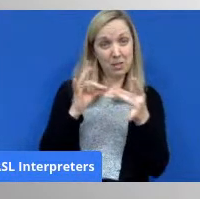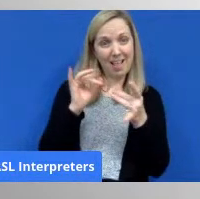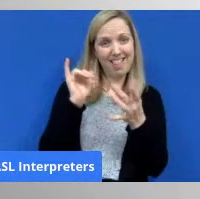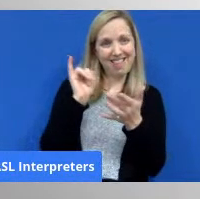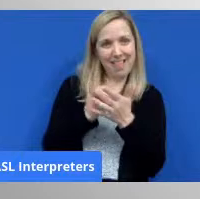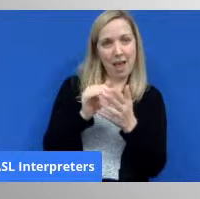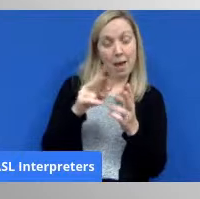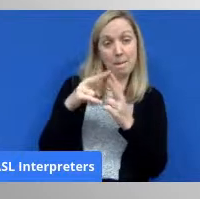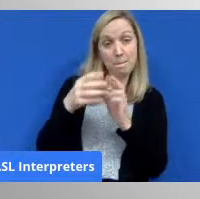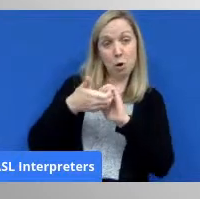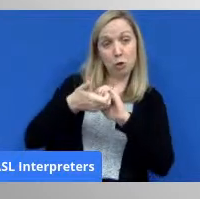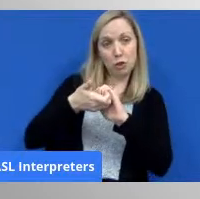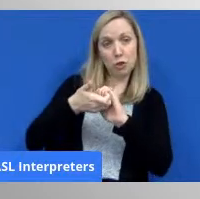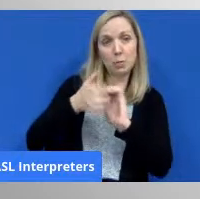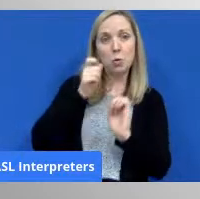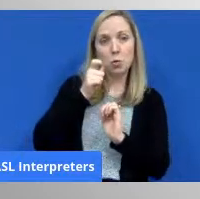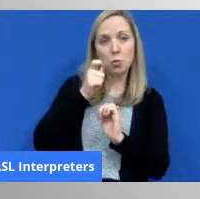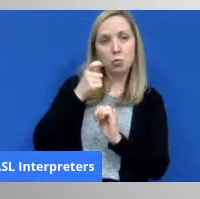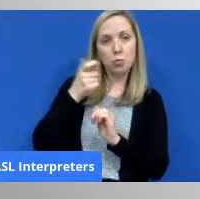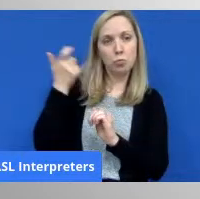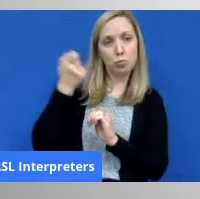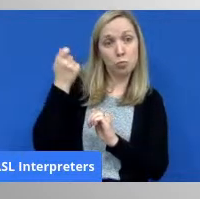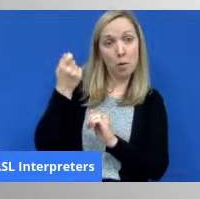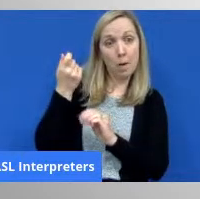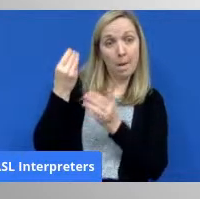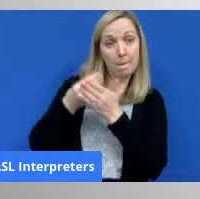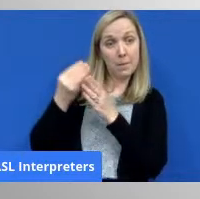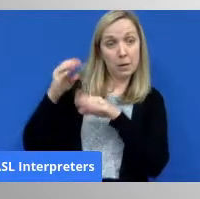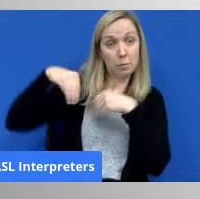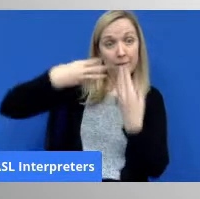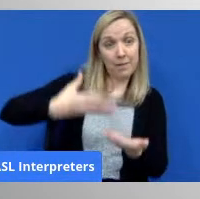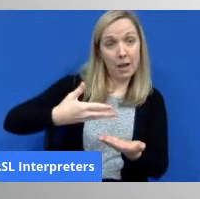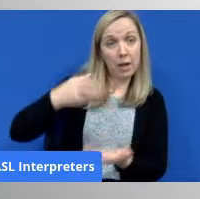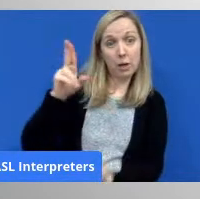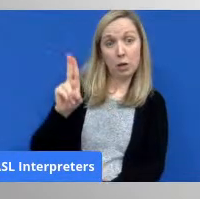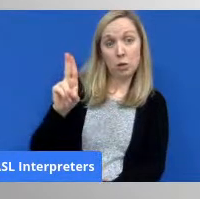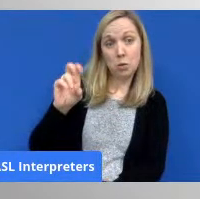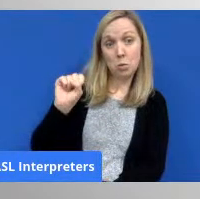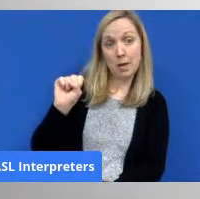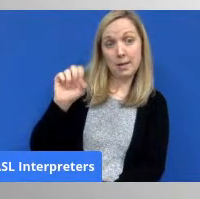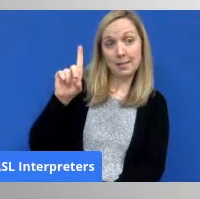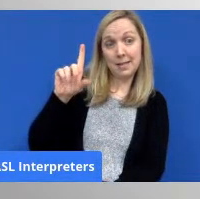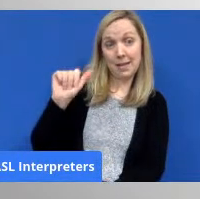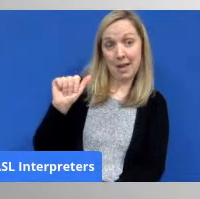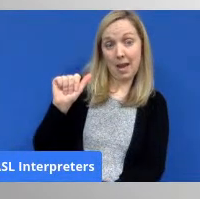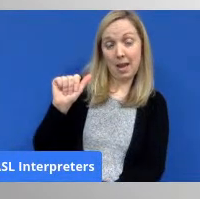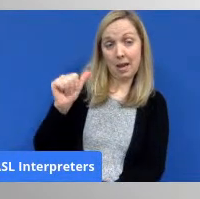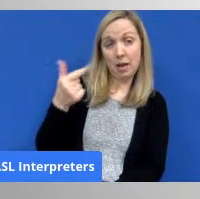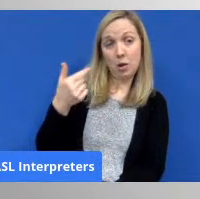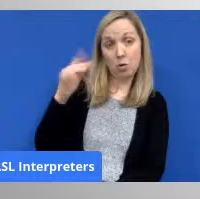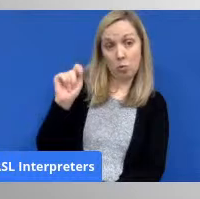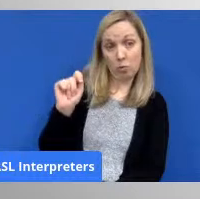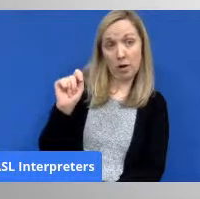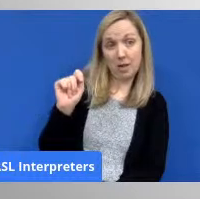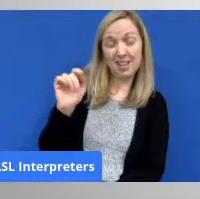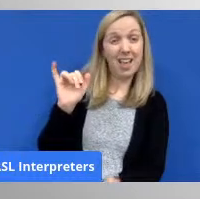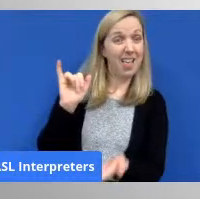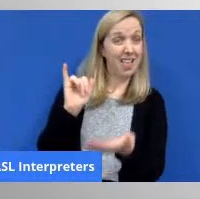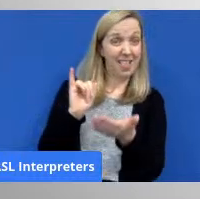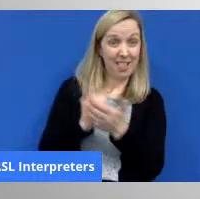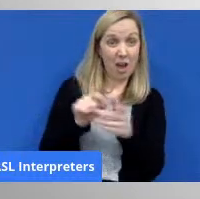is about to run out. But one of the great things that came out of that USDA grant was a teacher training